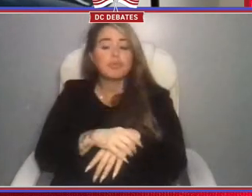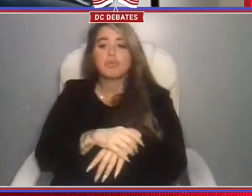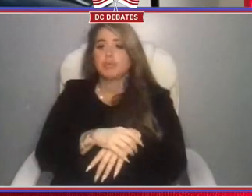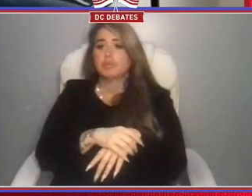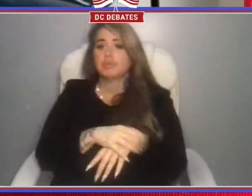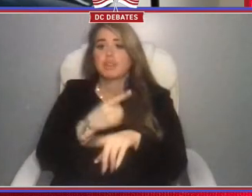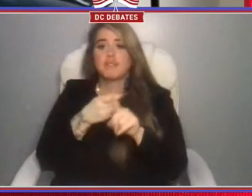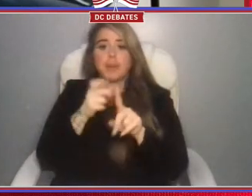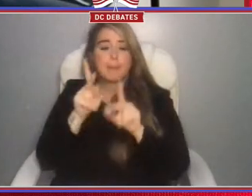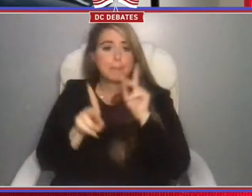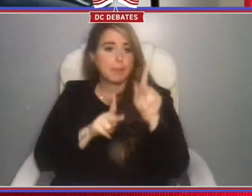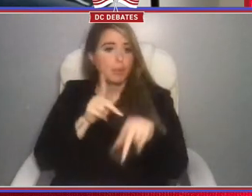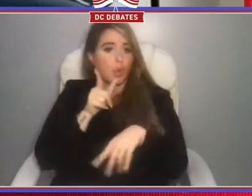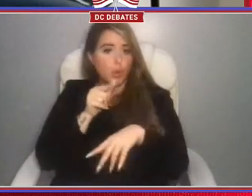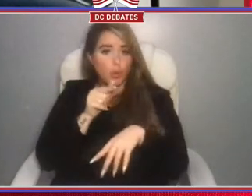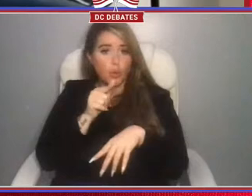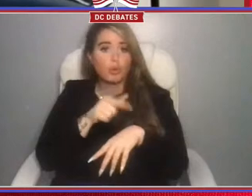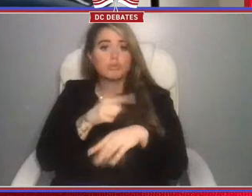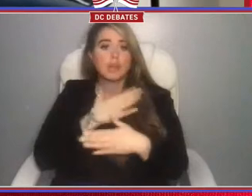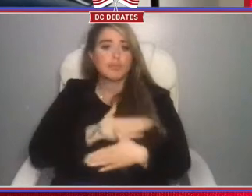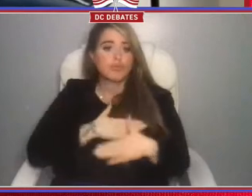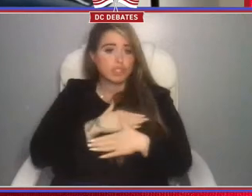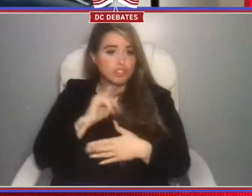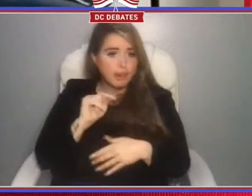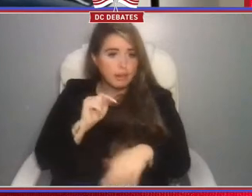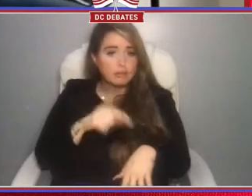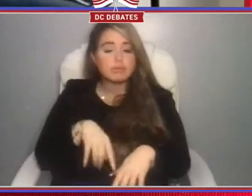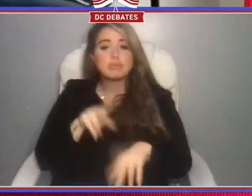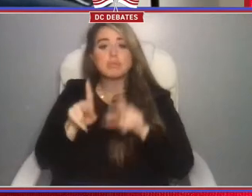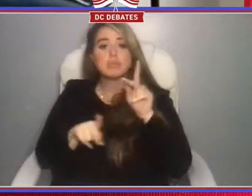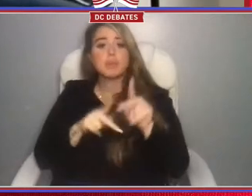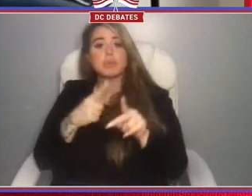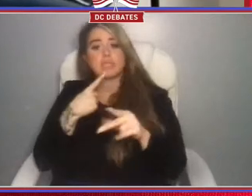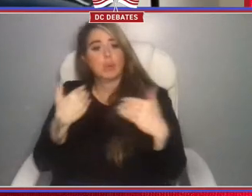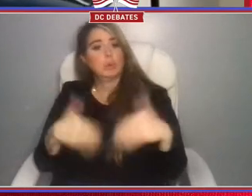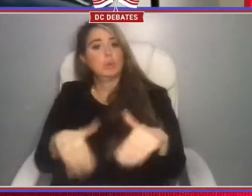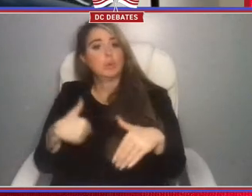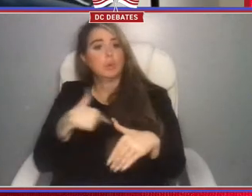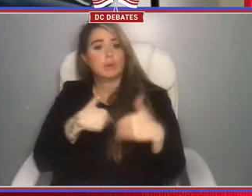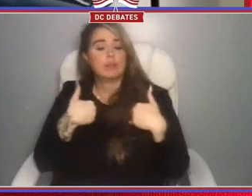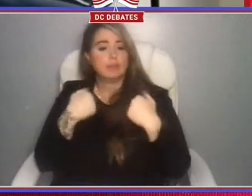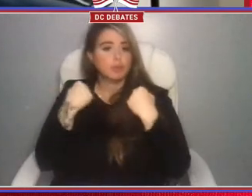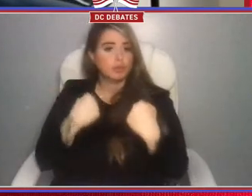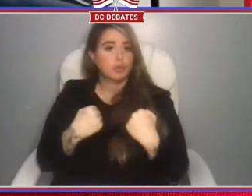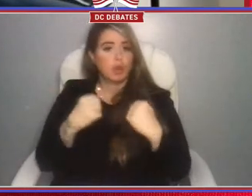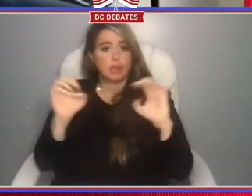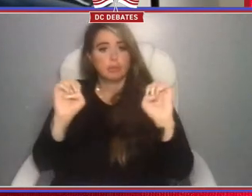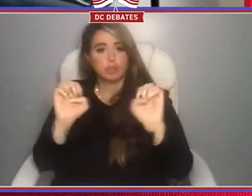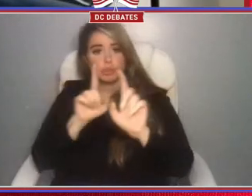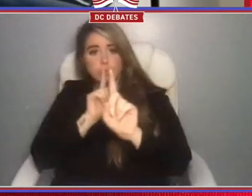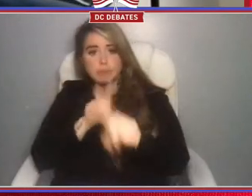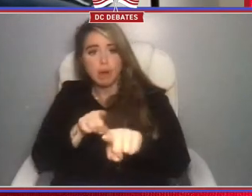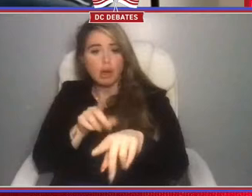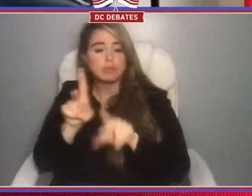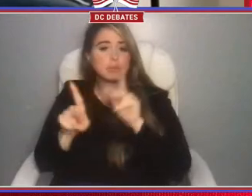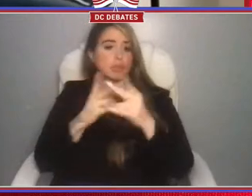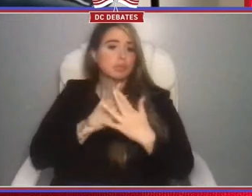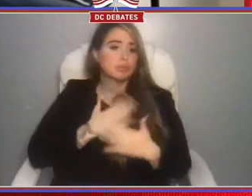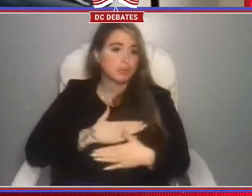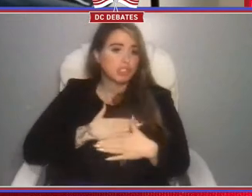who appreciated that we had a strong emergency of response, appreciated our constant